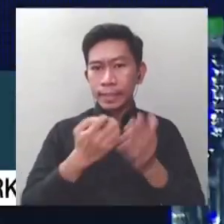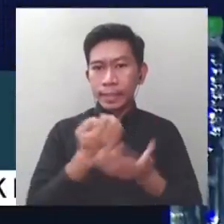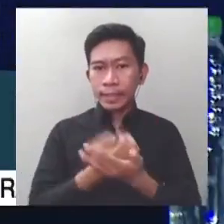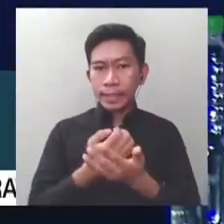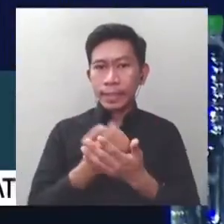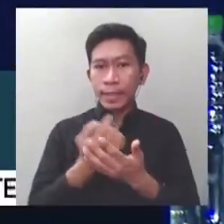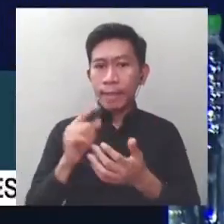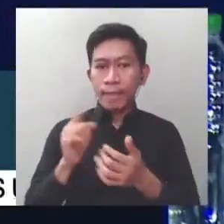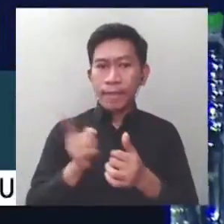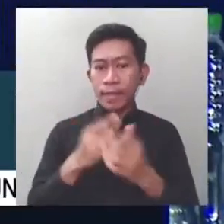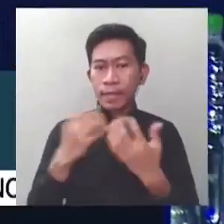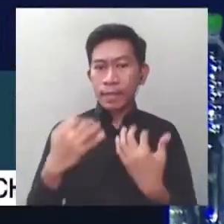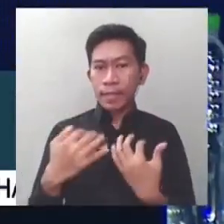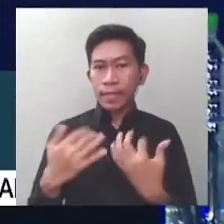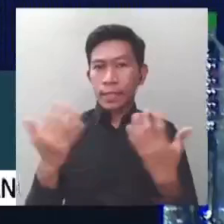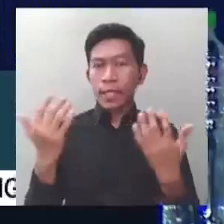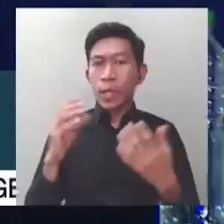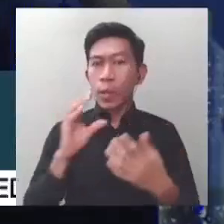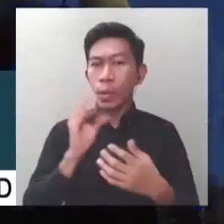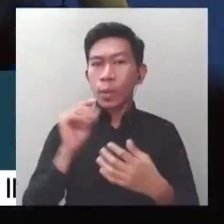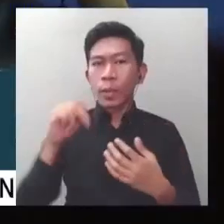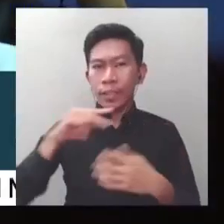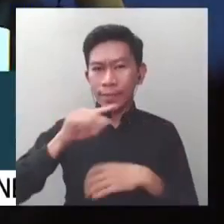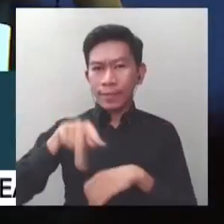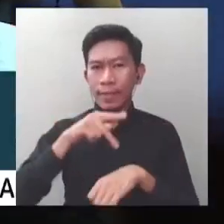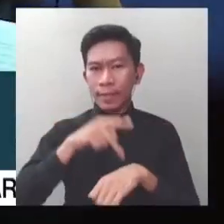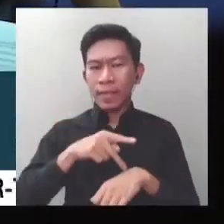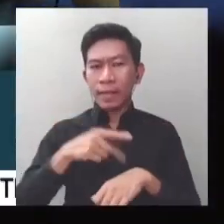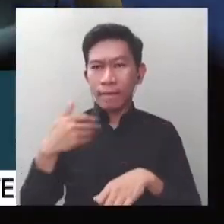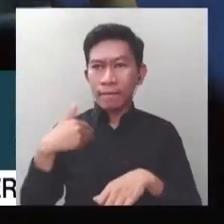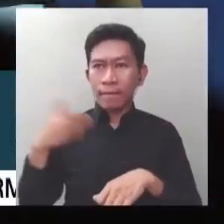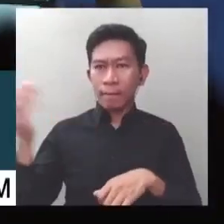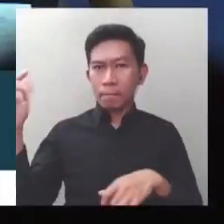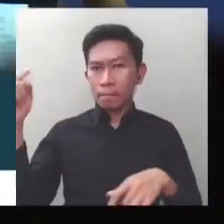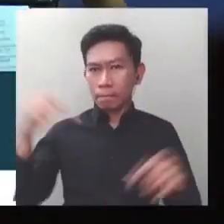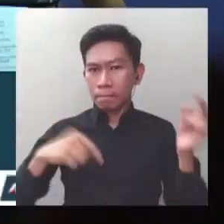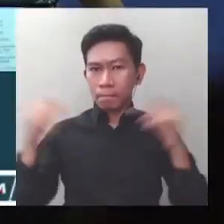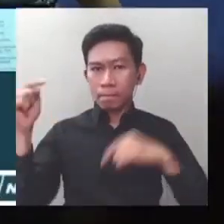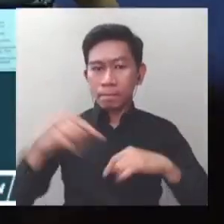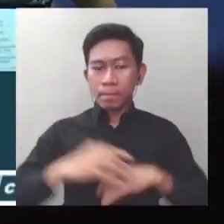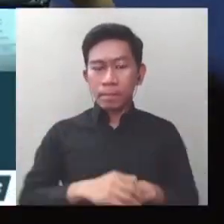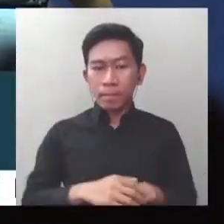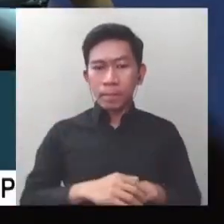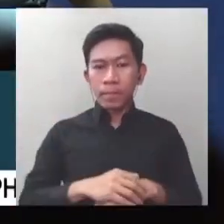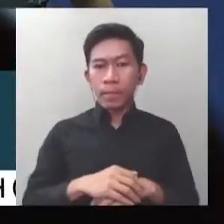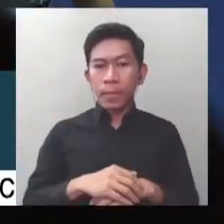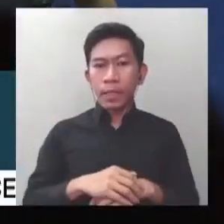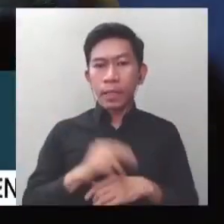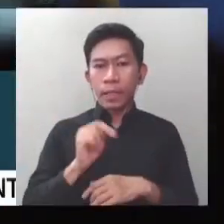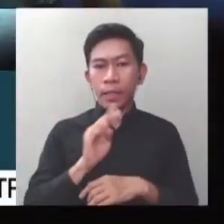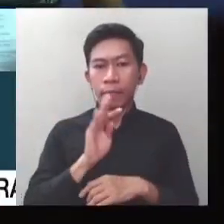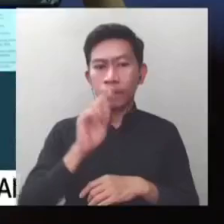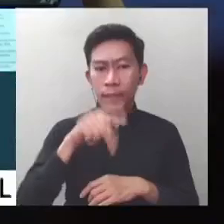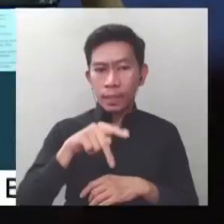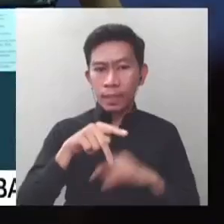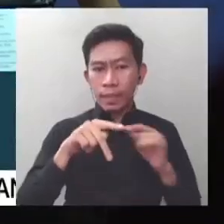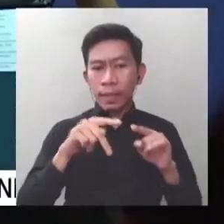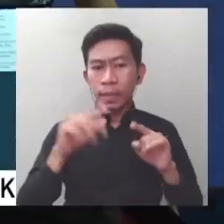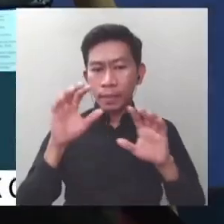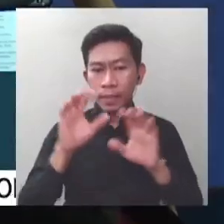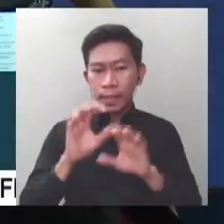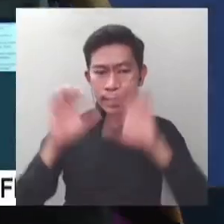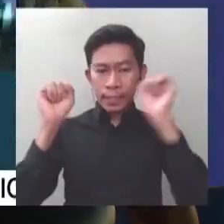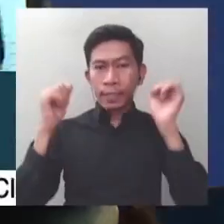the Management Association of the Philippines. MAP President Benedicta Dubaladad also led the signing of a memorandum